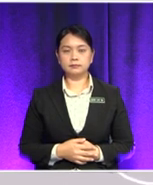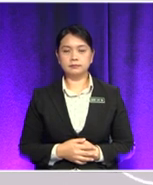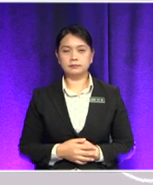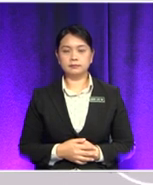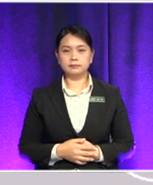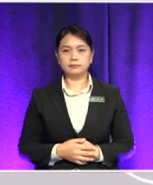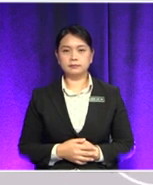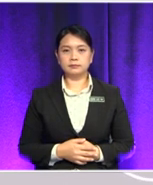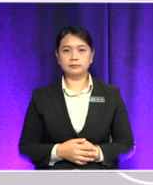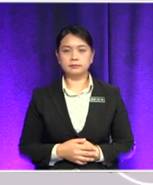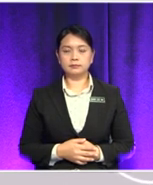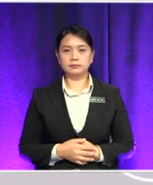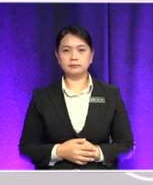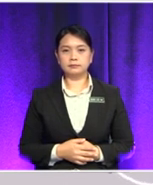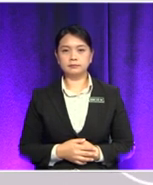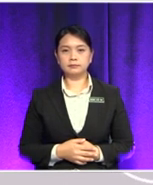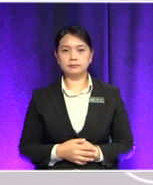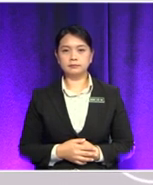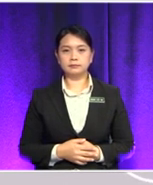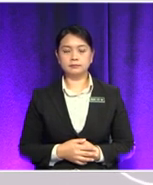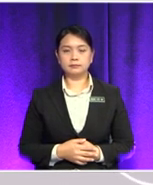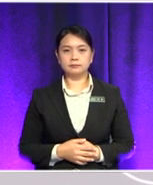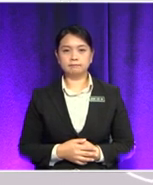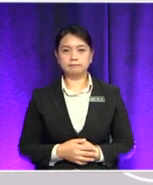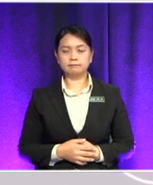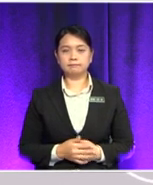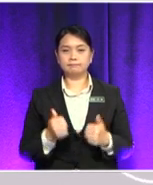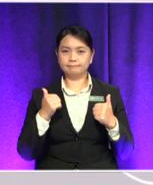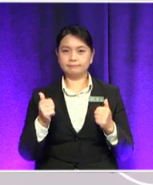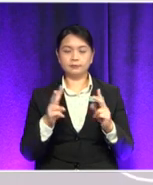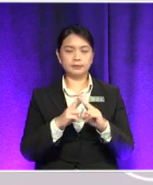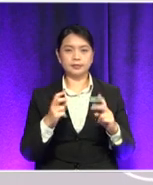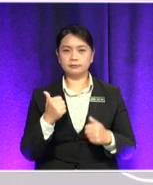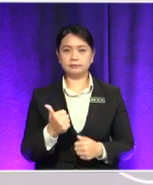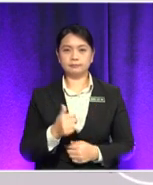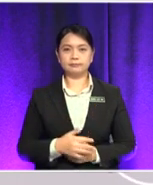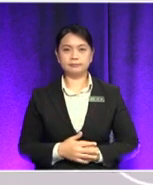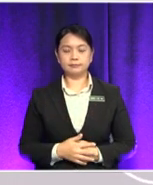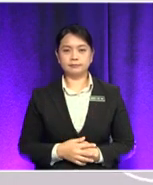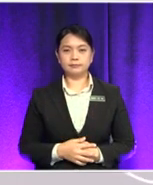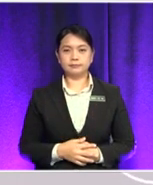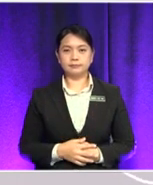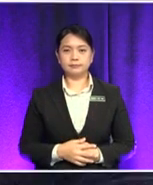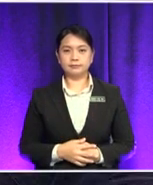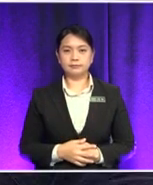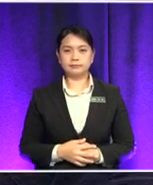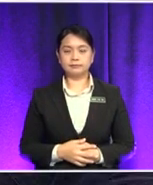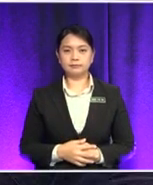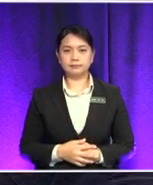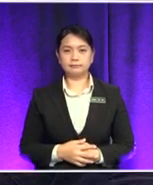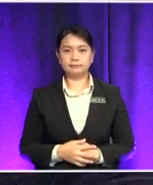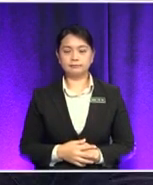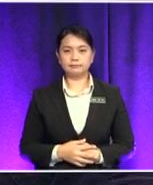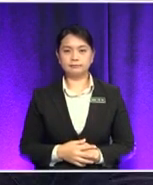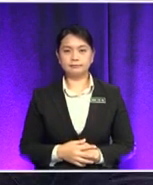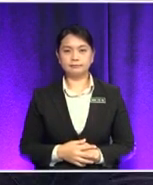the train station. Okay, good job. Great one. So, one for Atiya. One for